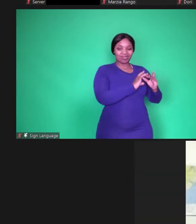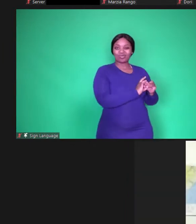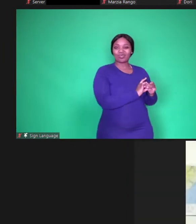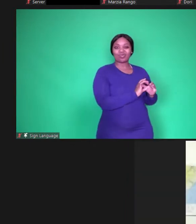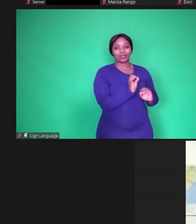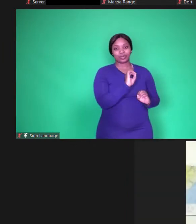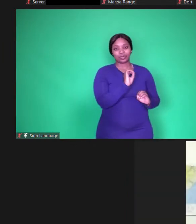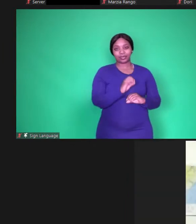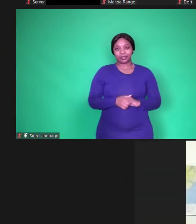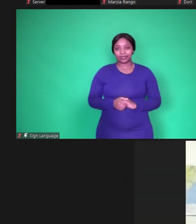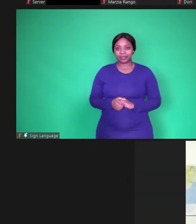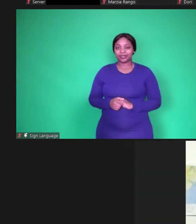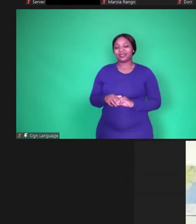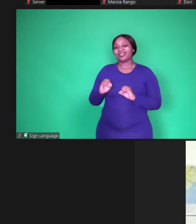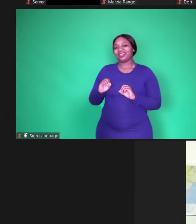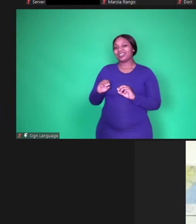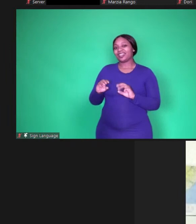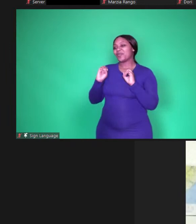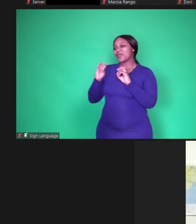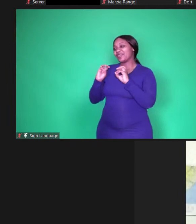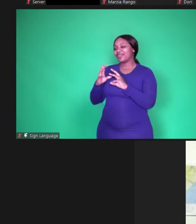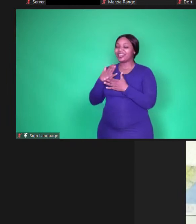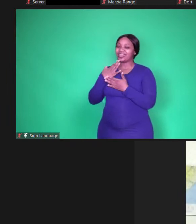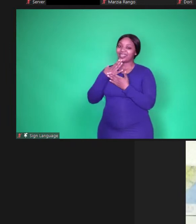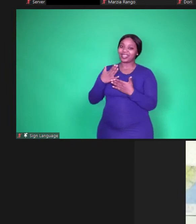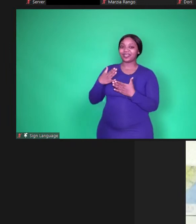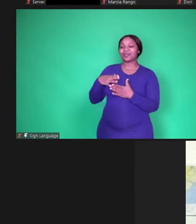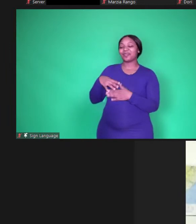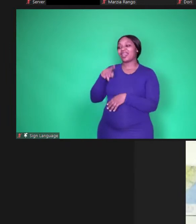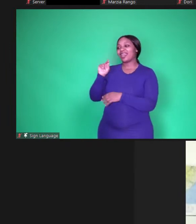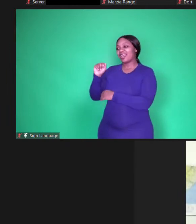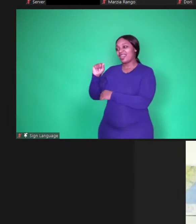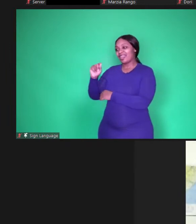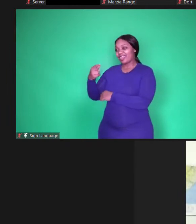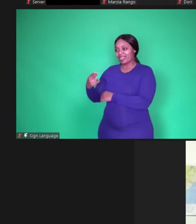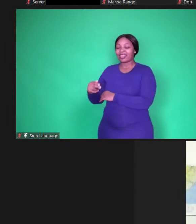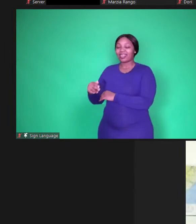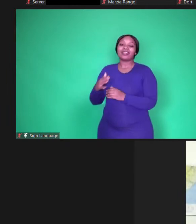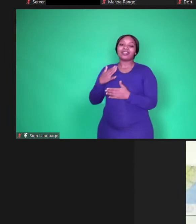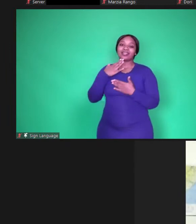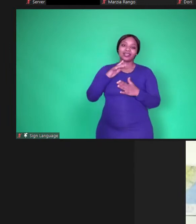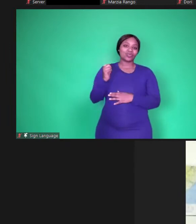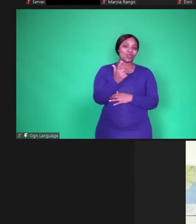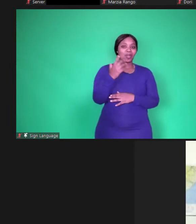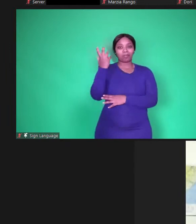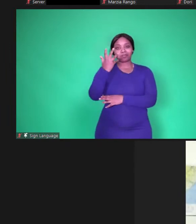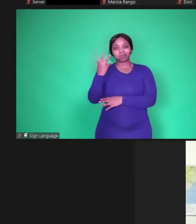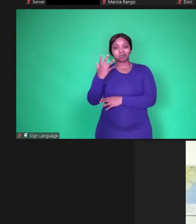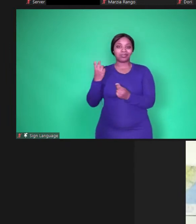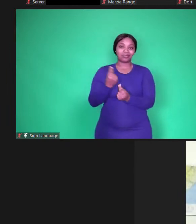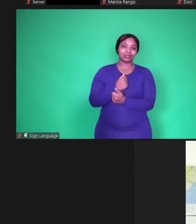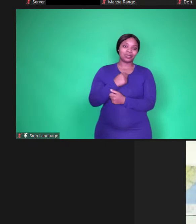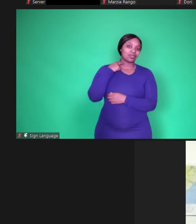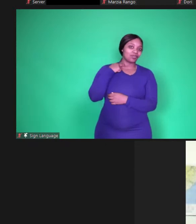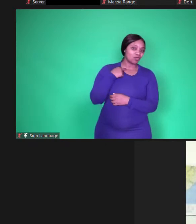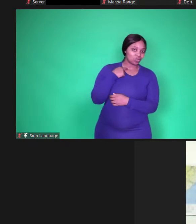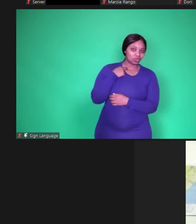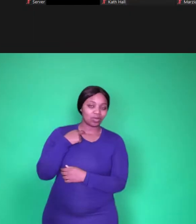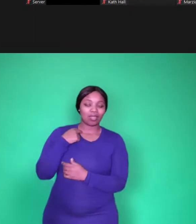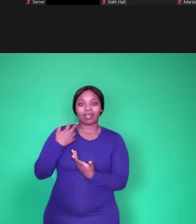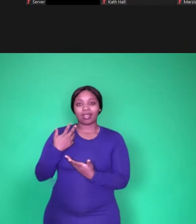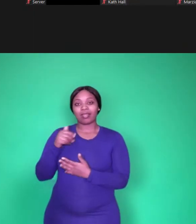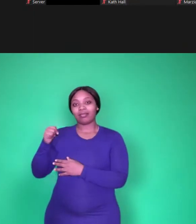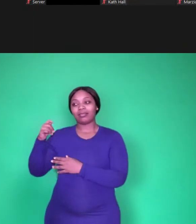Kath. And thank you for all the presenters. Unfortunately, Catherine Cross couldn't join us. She's still struggling,